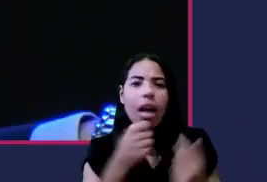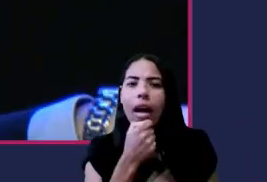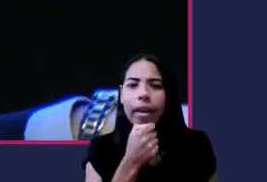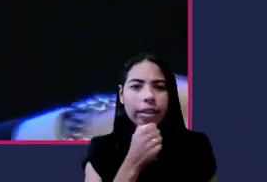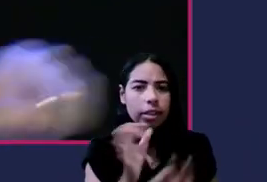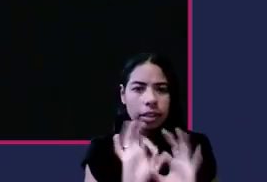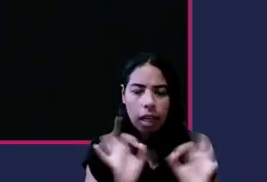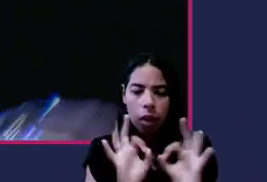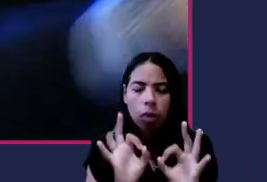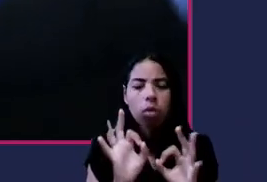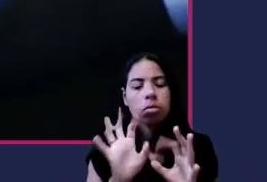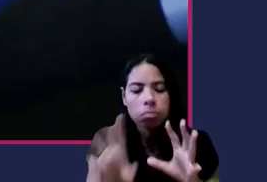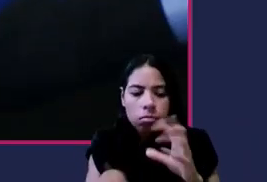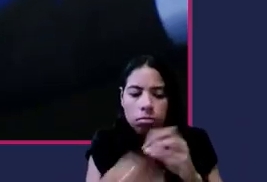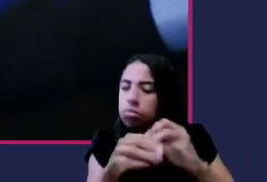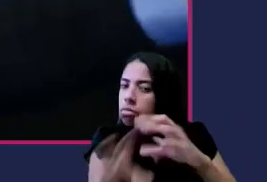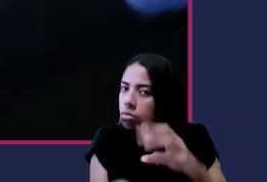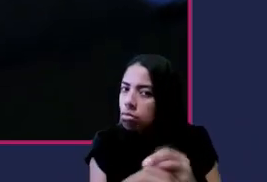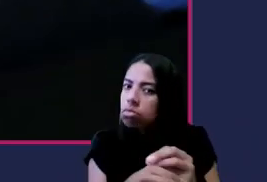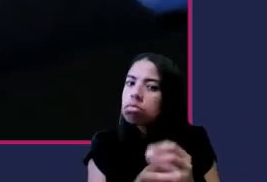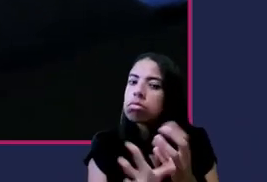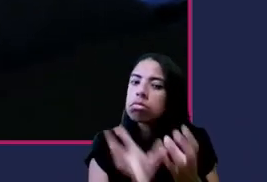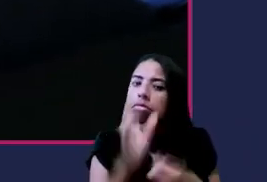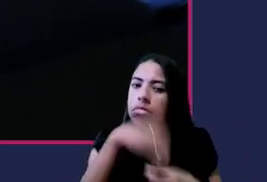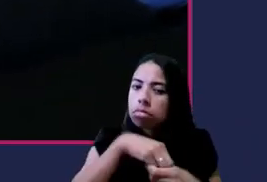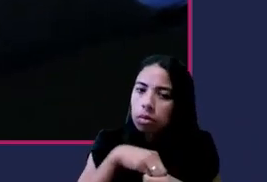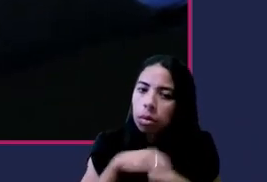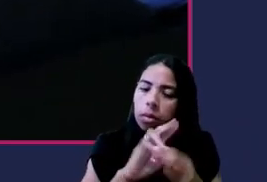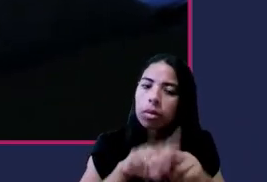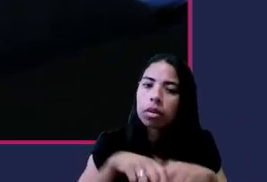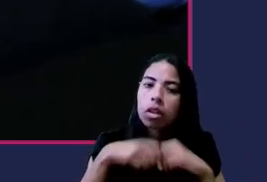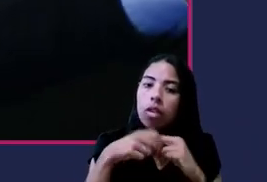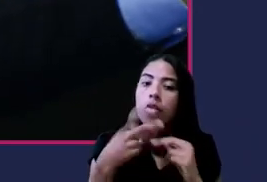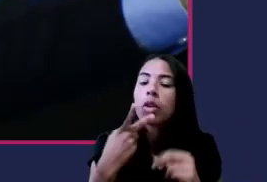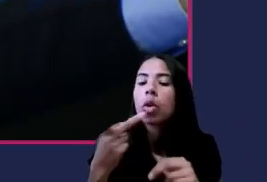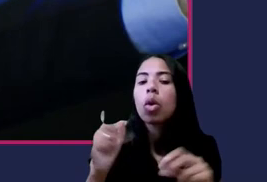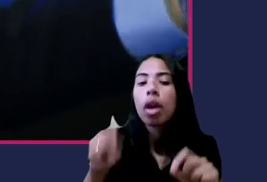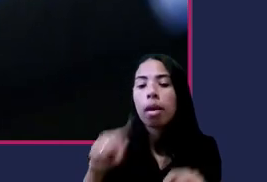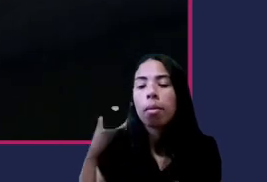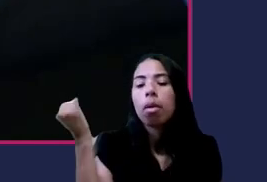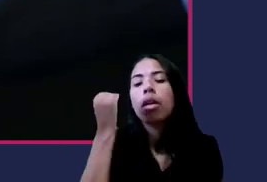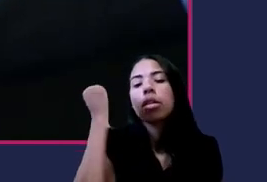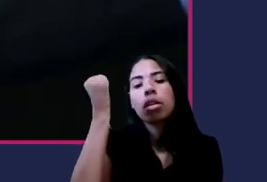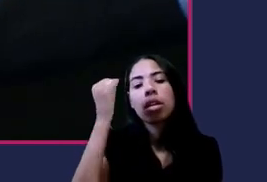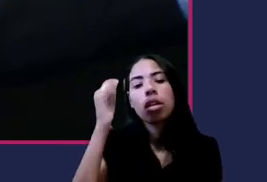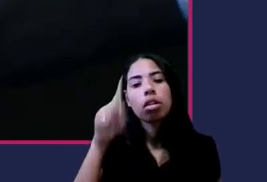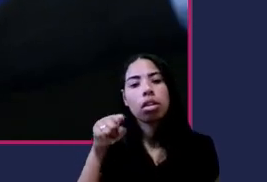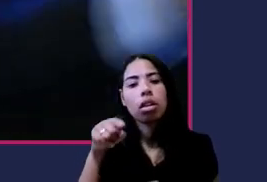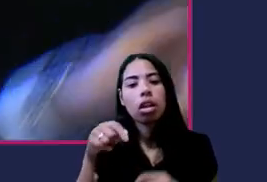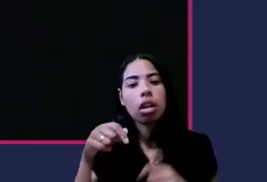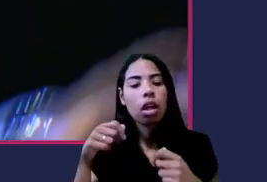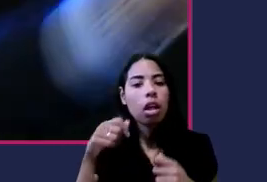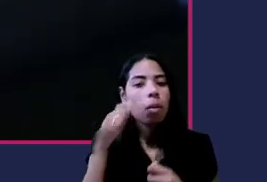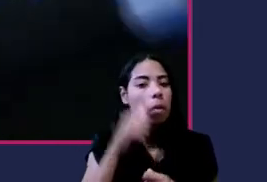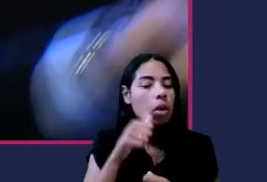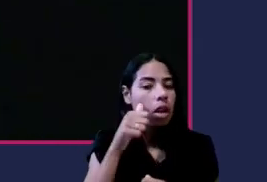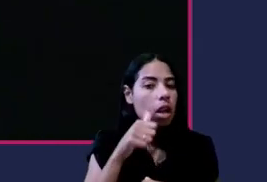is necessary from them and add what hasn't been added yet. And I'll go back to